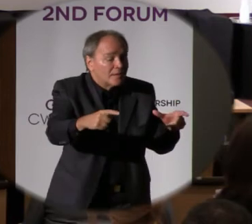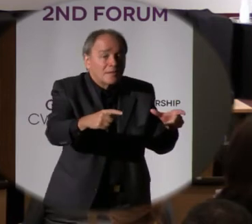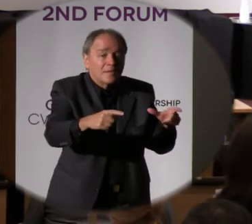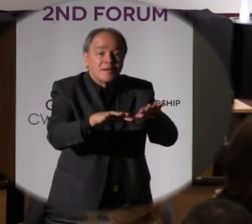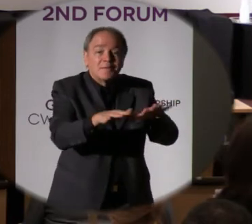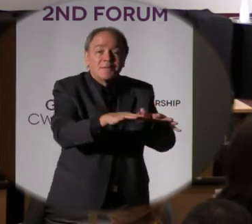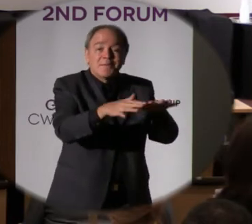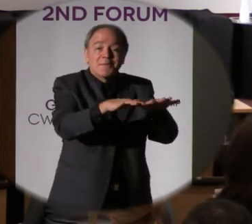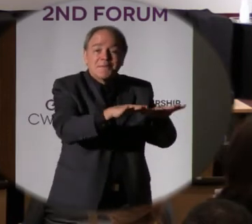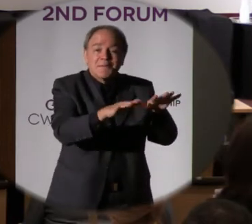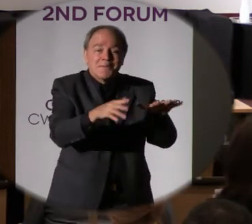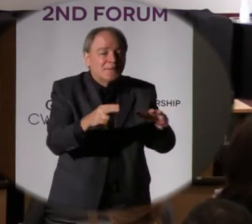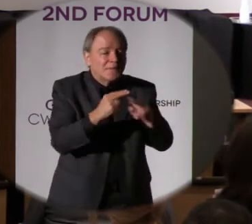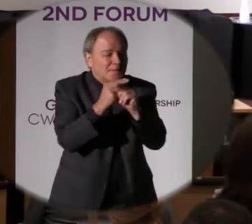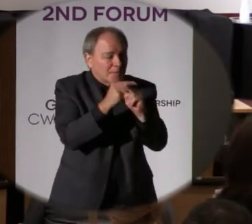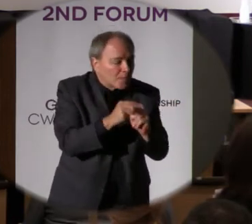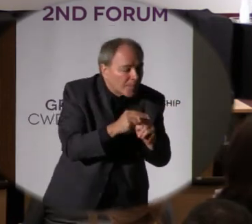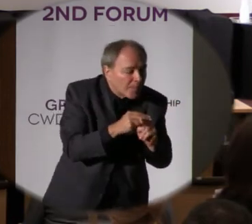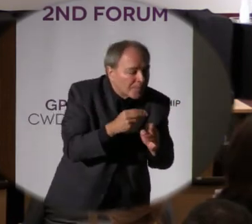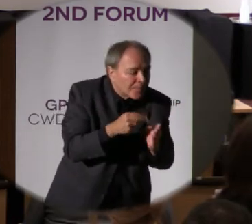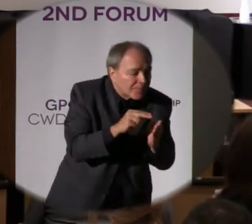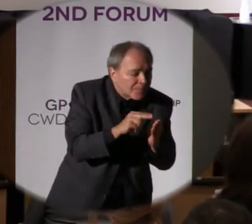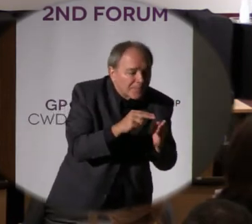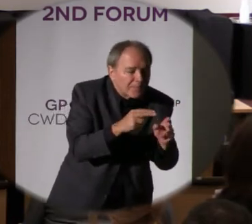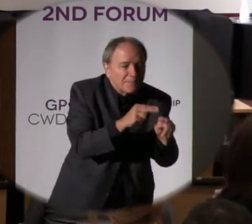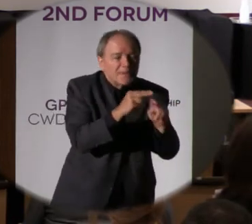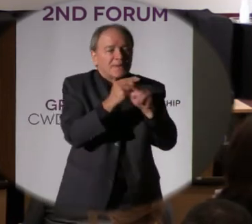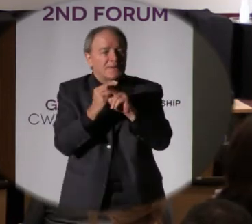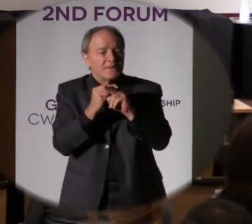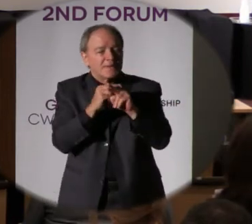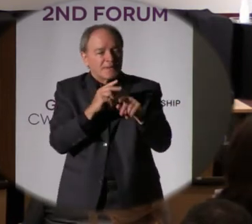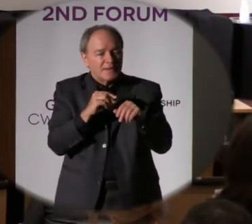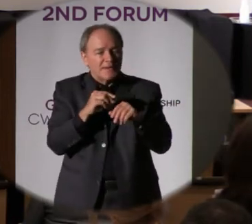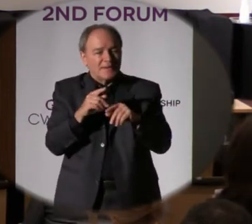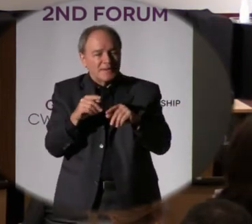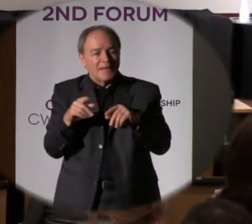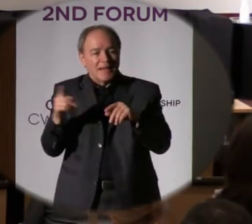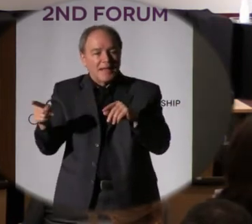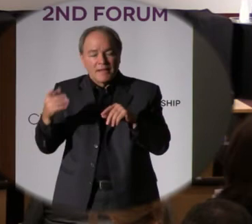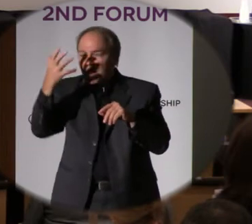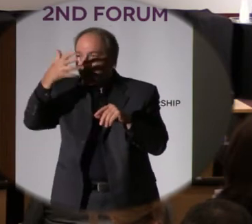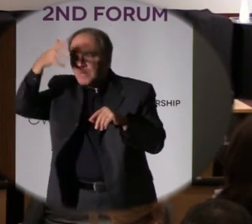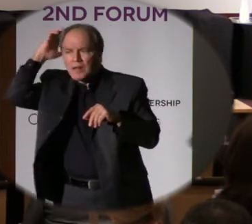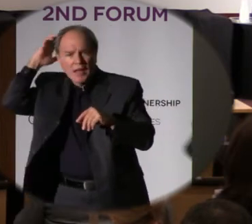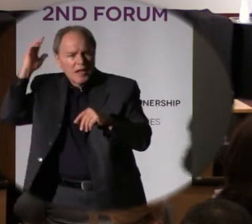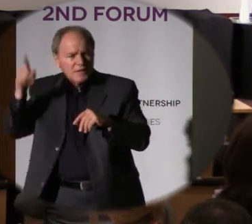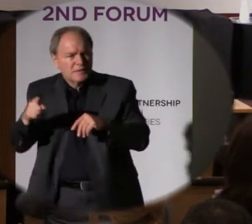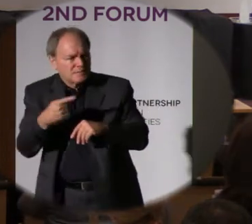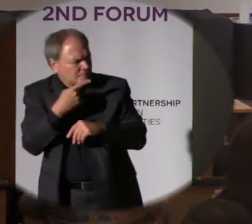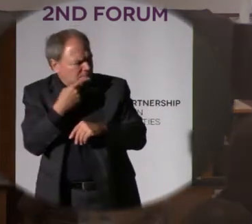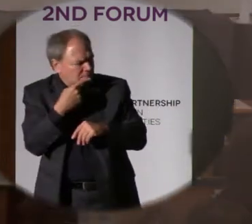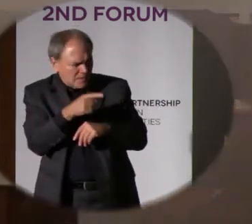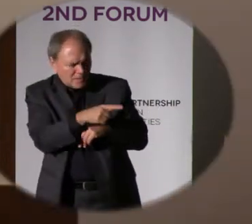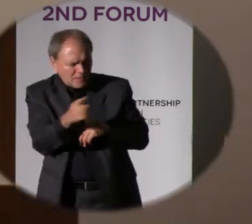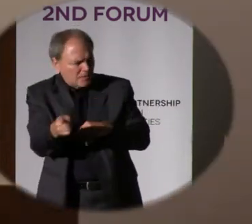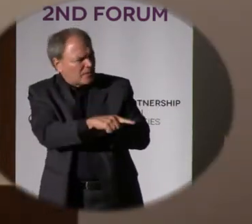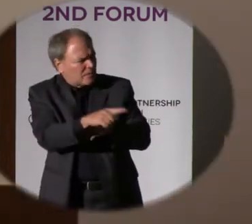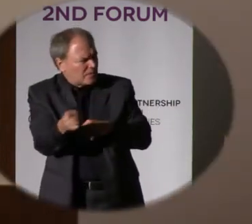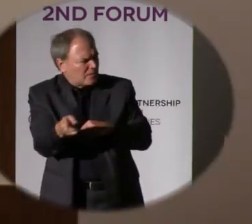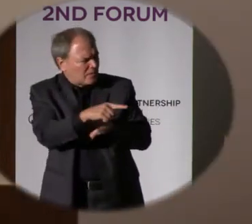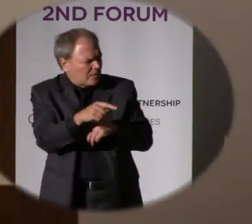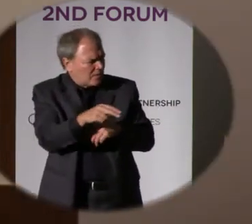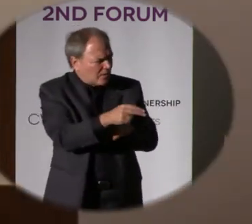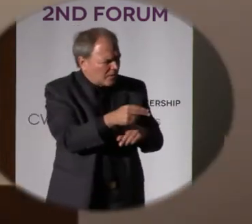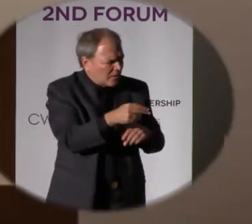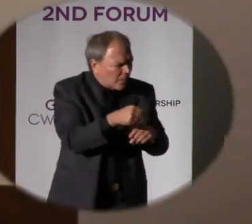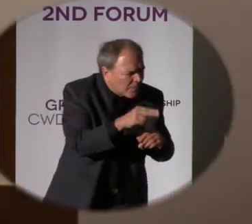water there, and back and forth, and back and forth. And then the lion said, "But why are you doing this? Don't you see that you